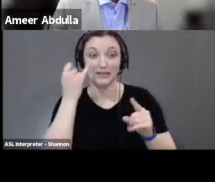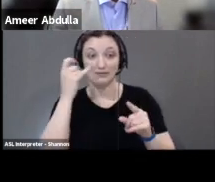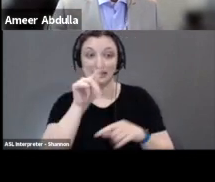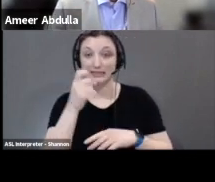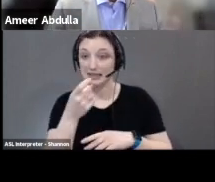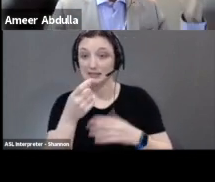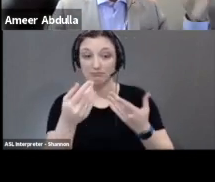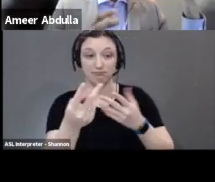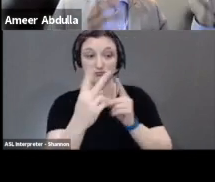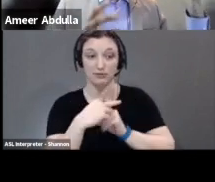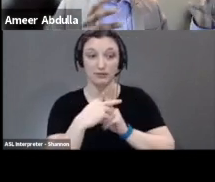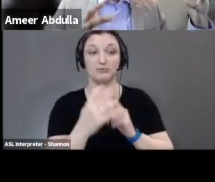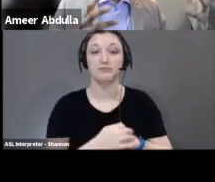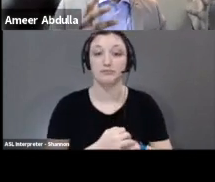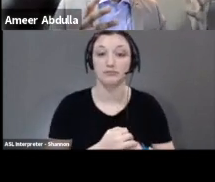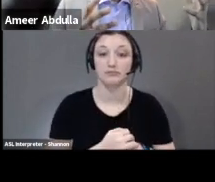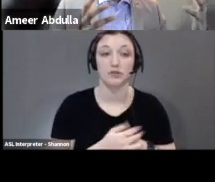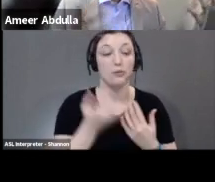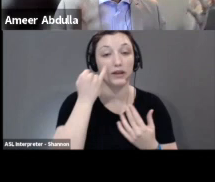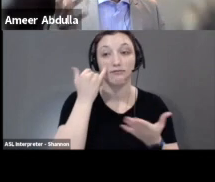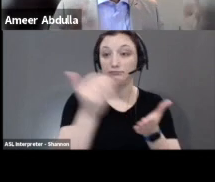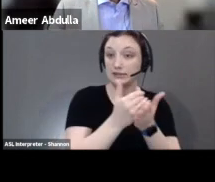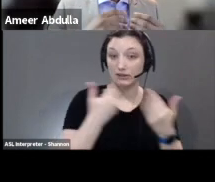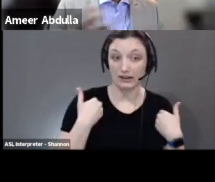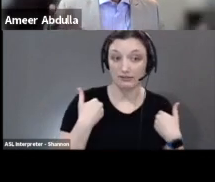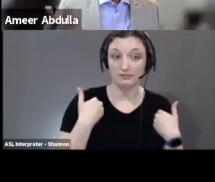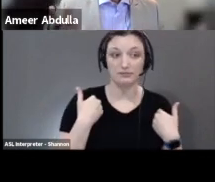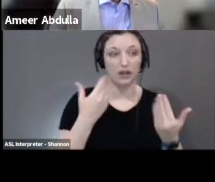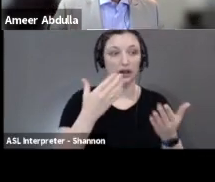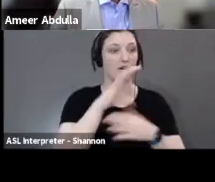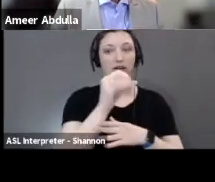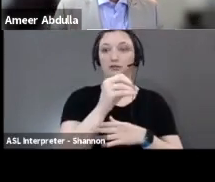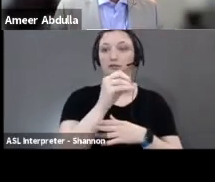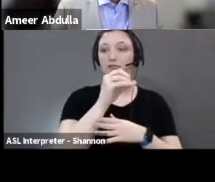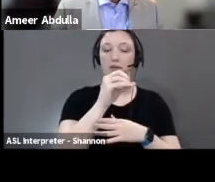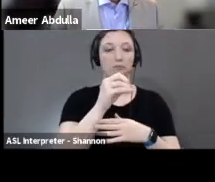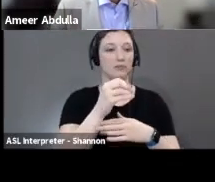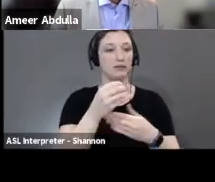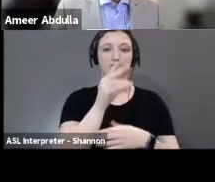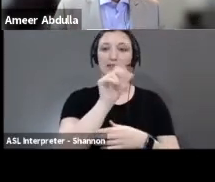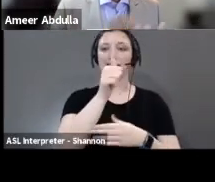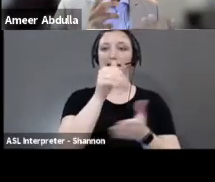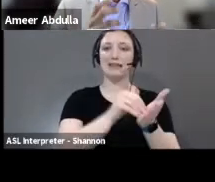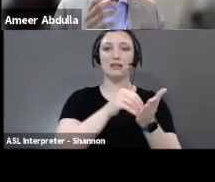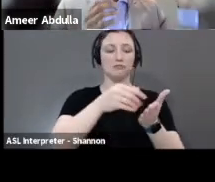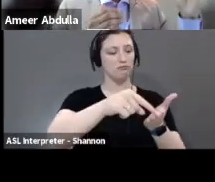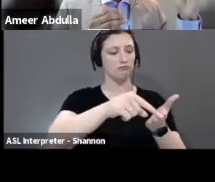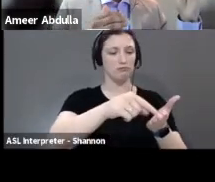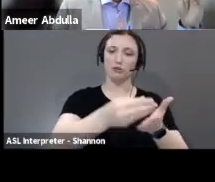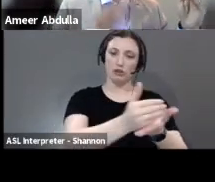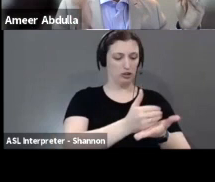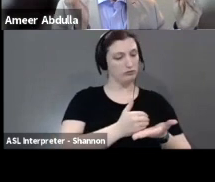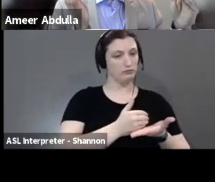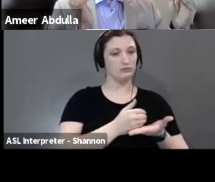salary, then the company earns $10,000, let's say, pays that $10,000 as a salary. So now it had income